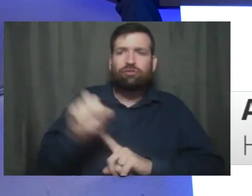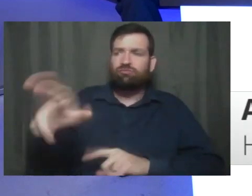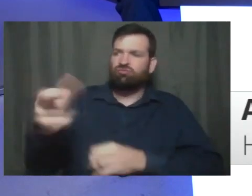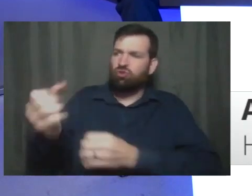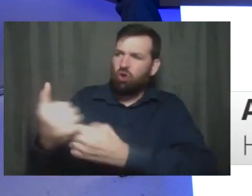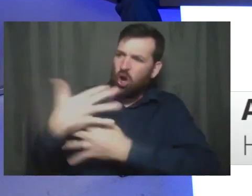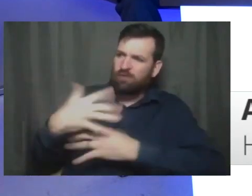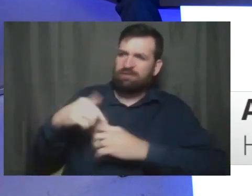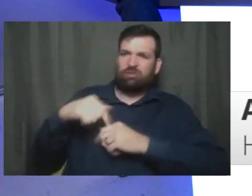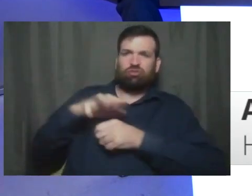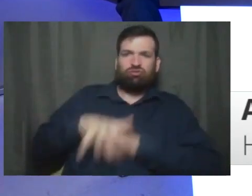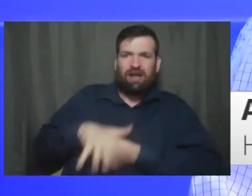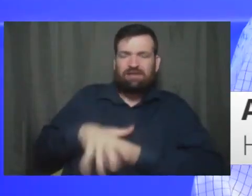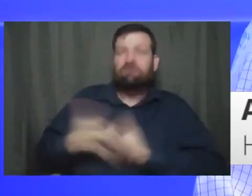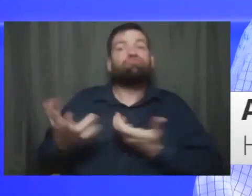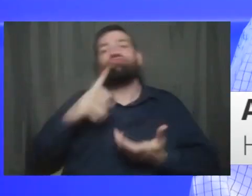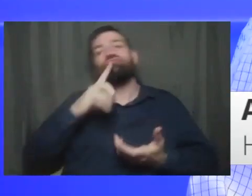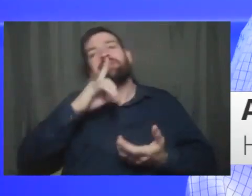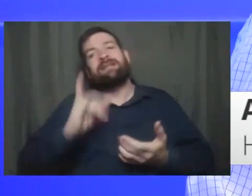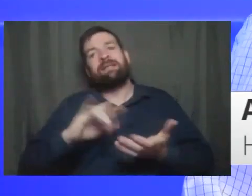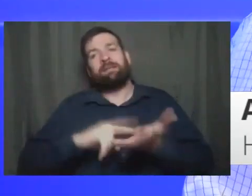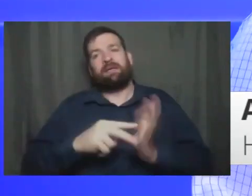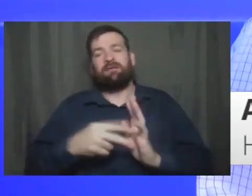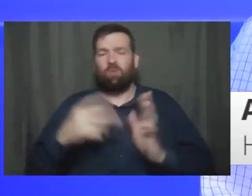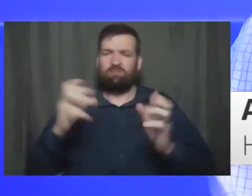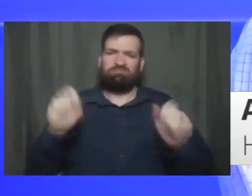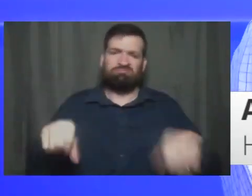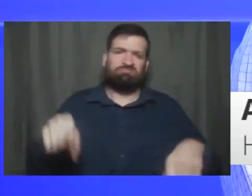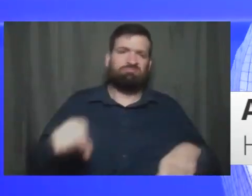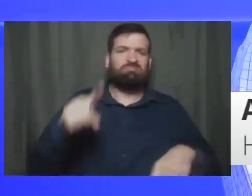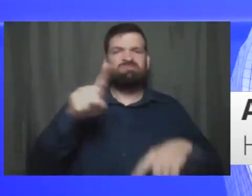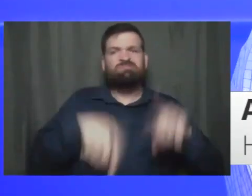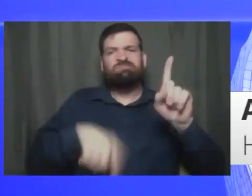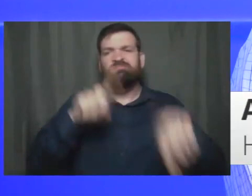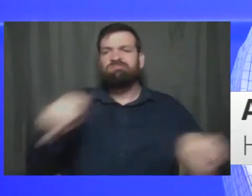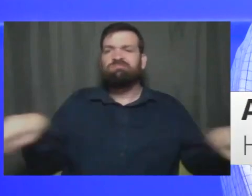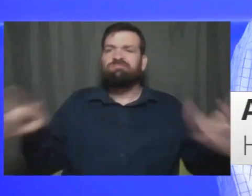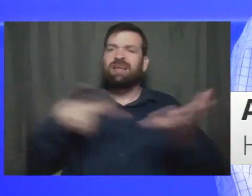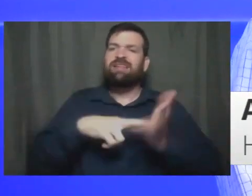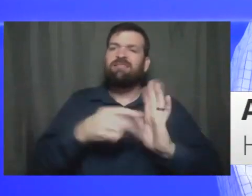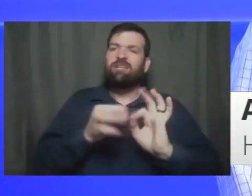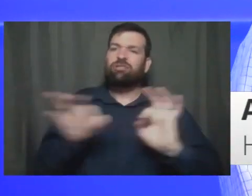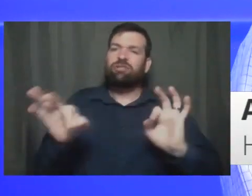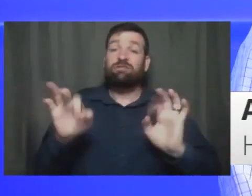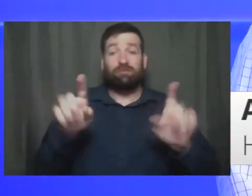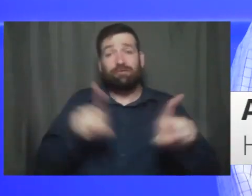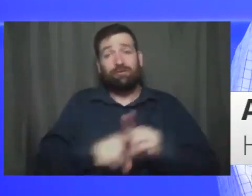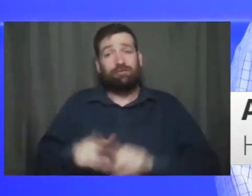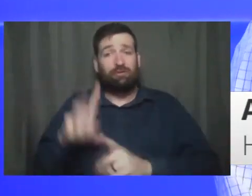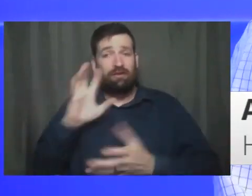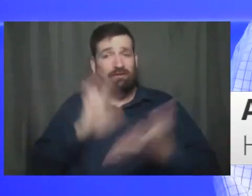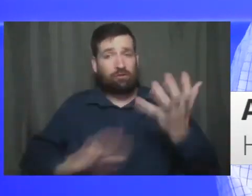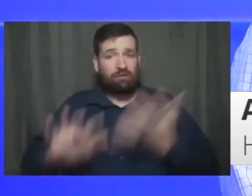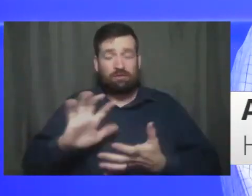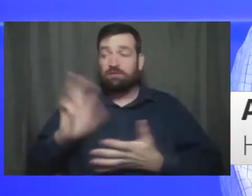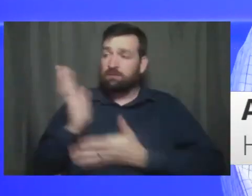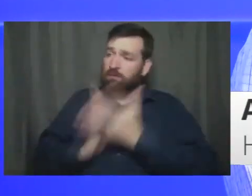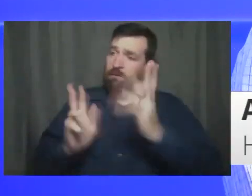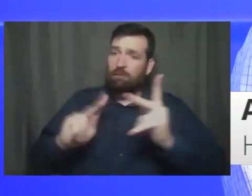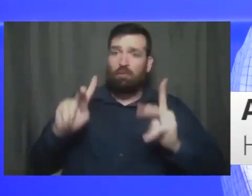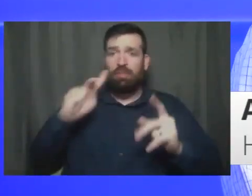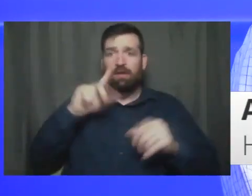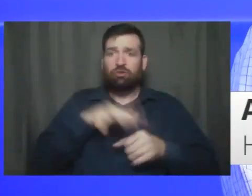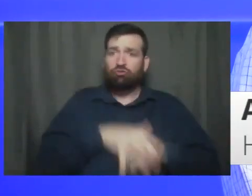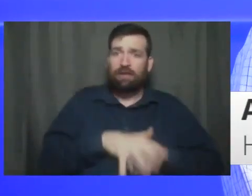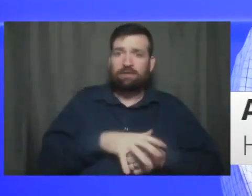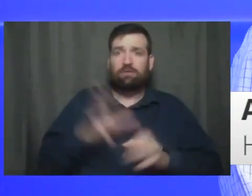really mean? Sure, and there's so many different definitions, and everybody kind of has their own, so that's why it also gets confusing. Some people think stress, anxiety, worry are